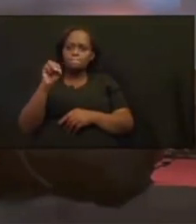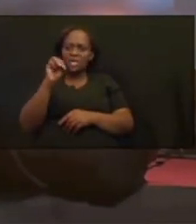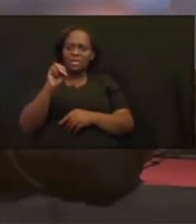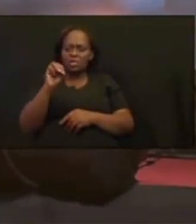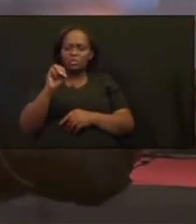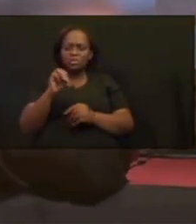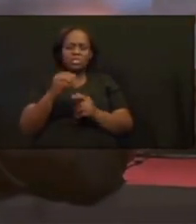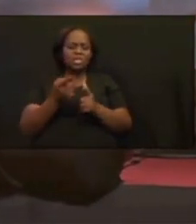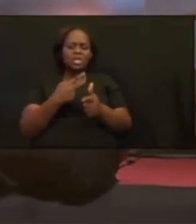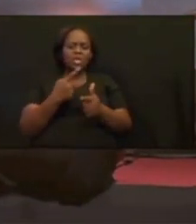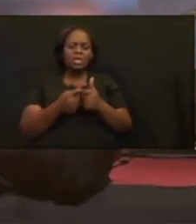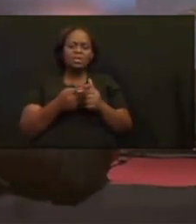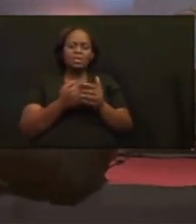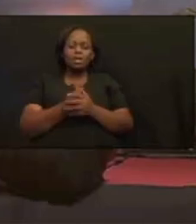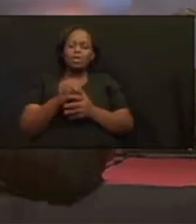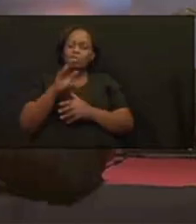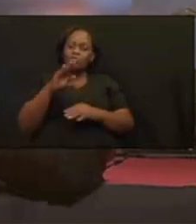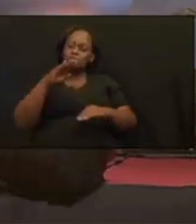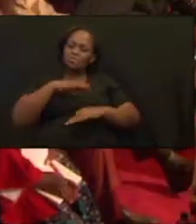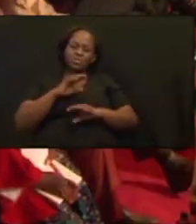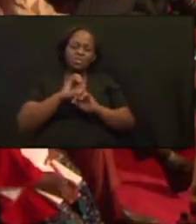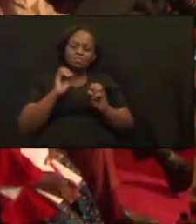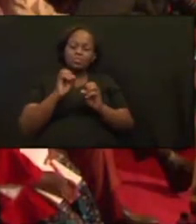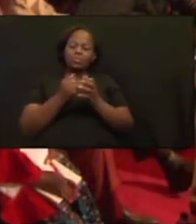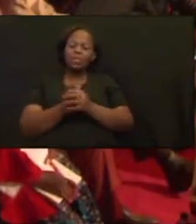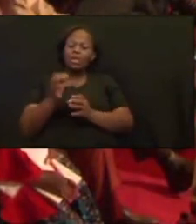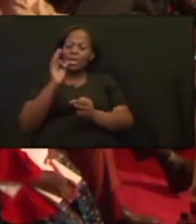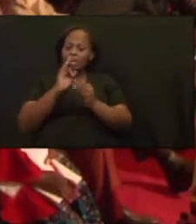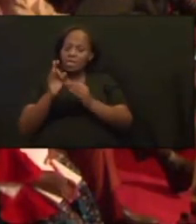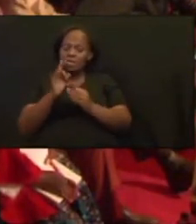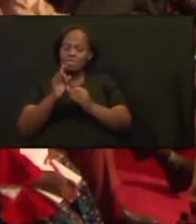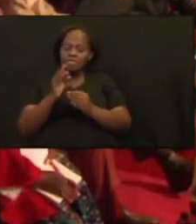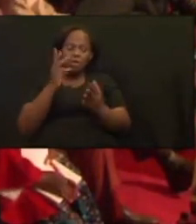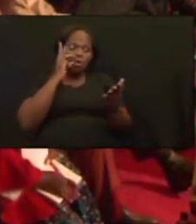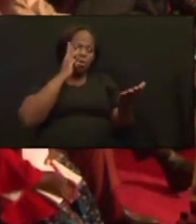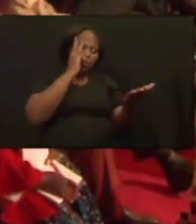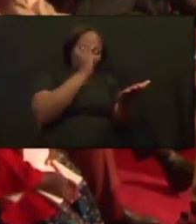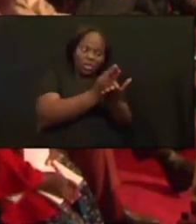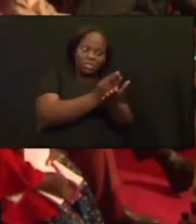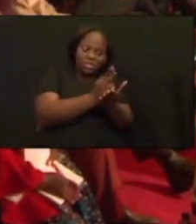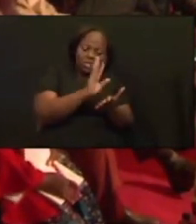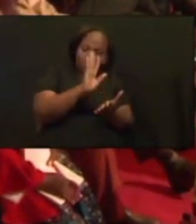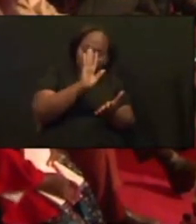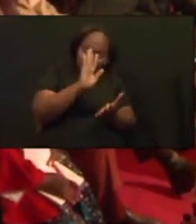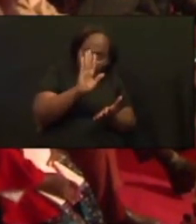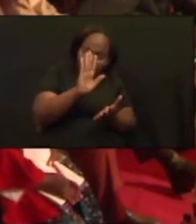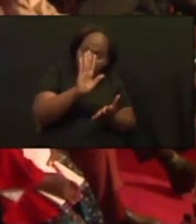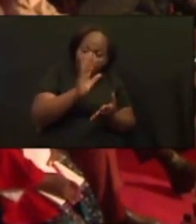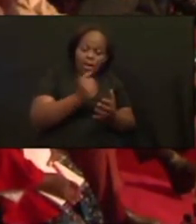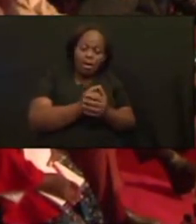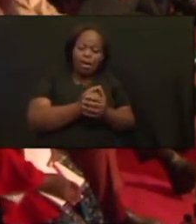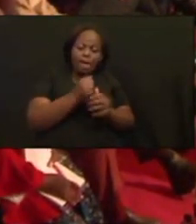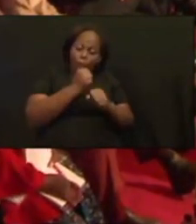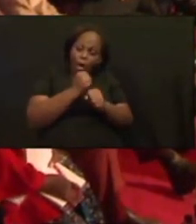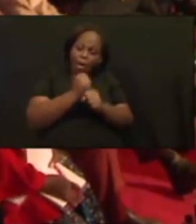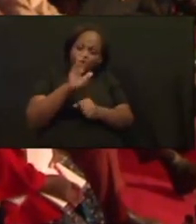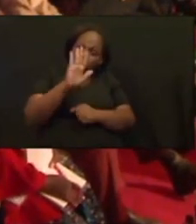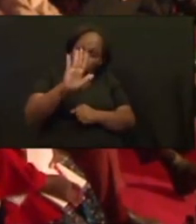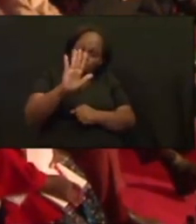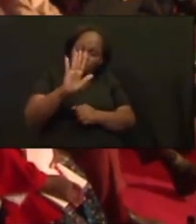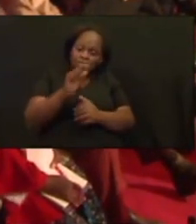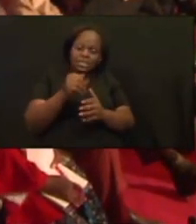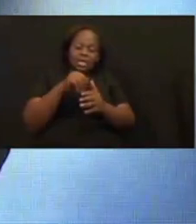Are we together? If your witness is in the place of the academia and all you have is a master's, you have